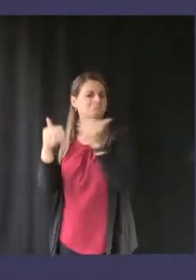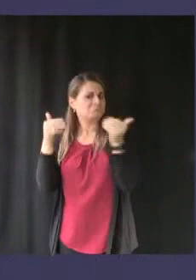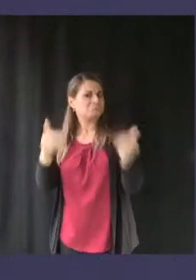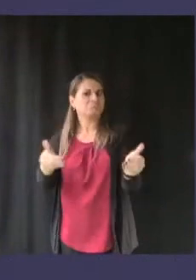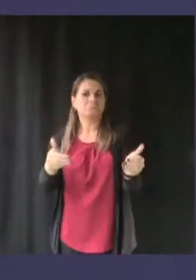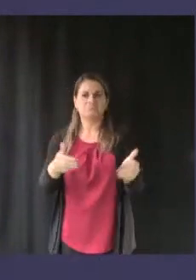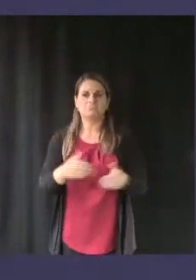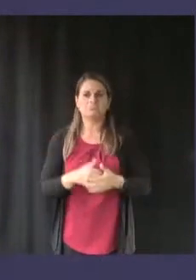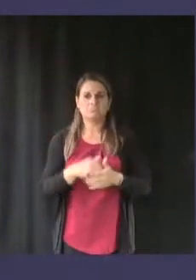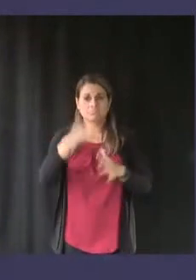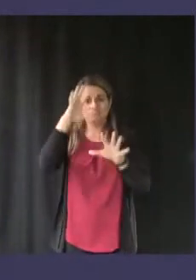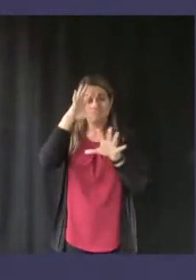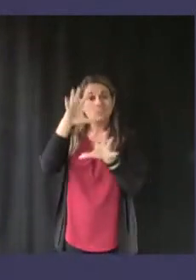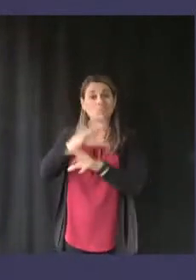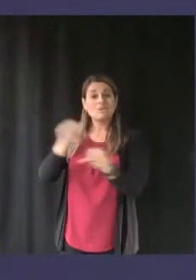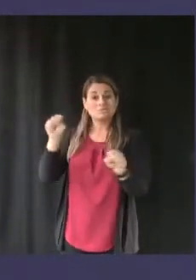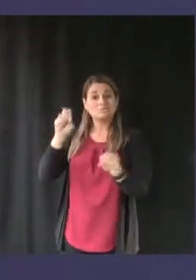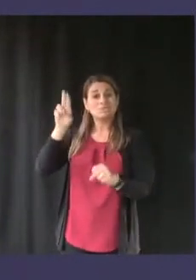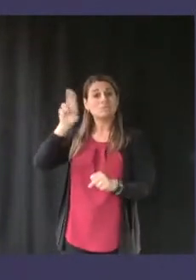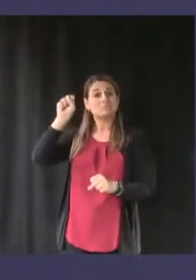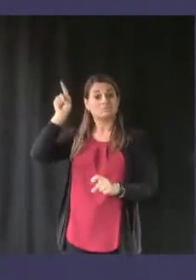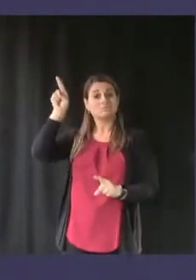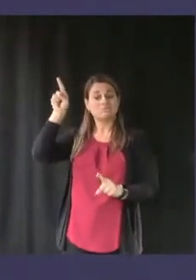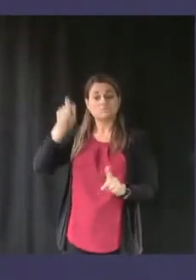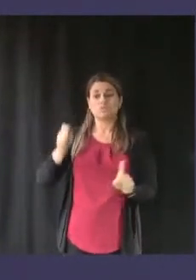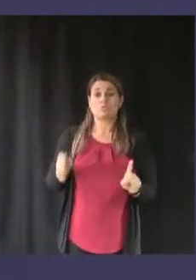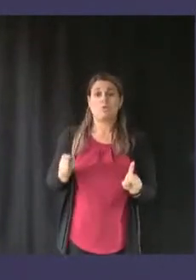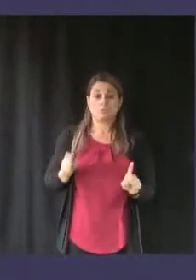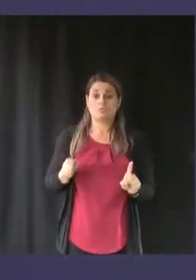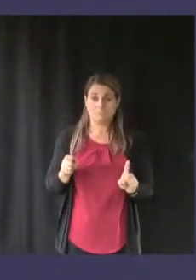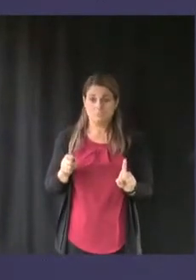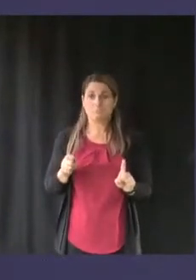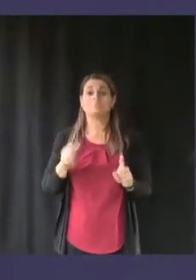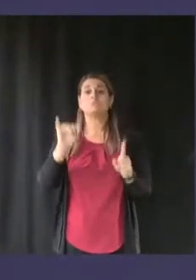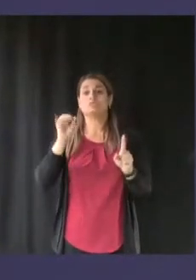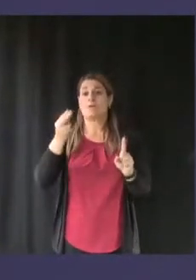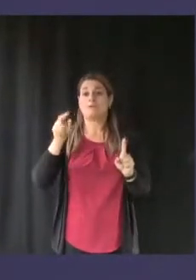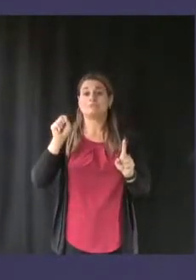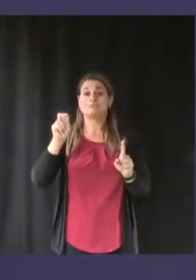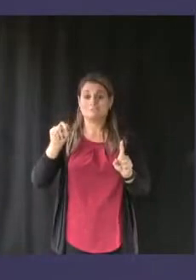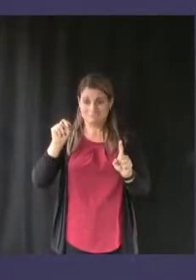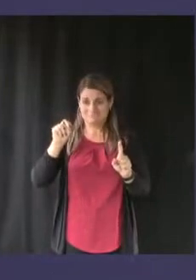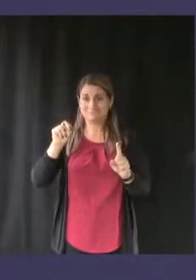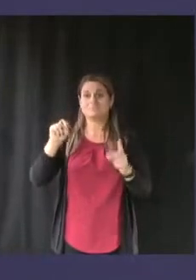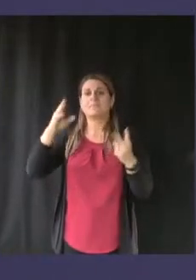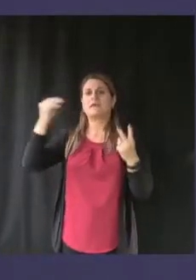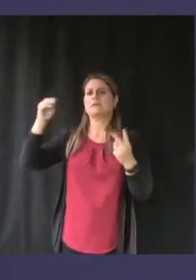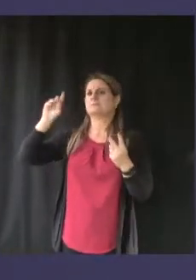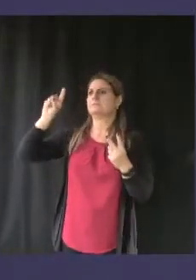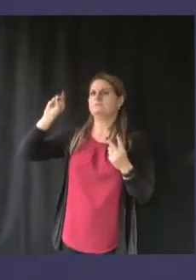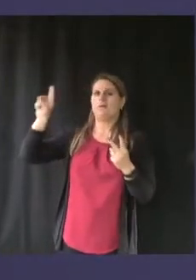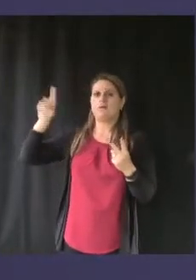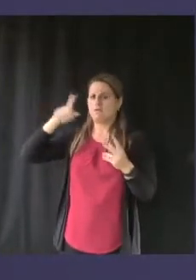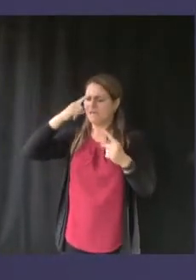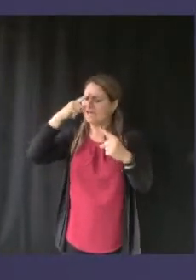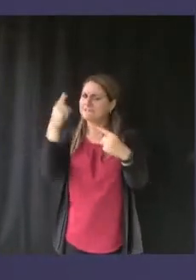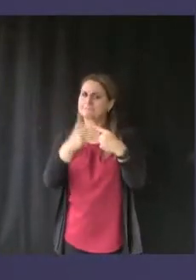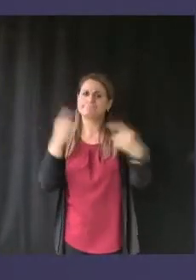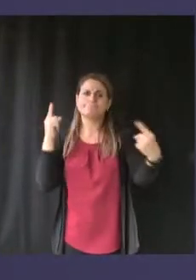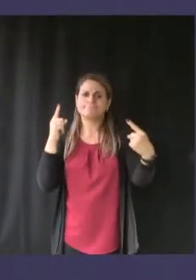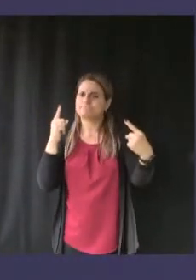Jackson and Thomas Dodd thought otherwise. They said,